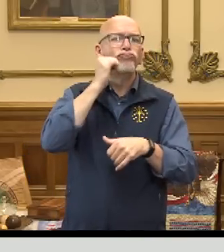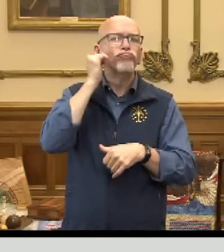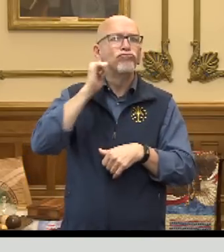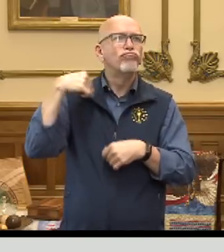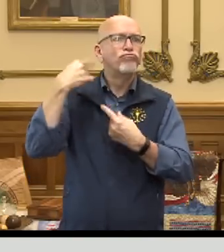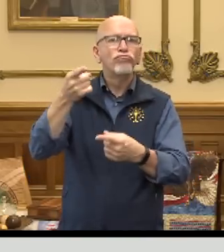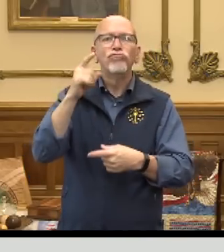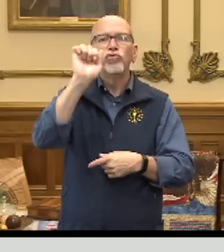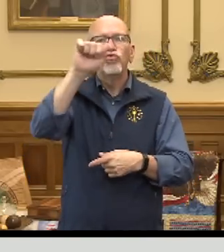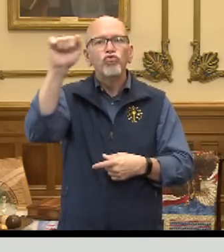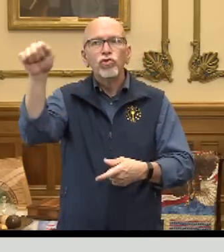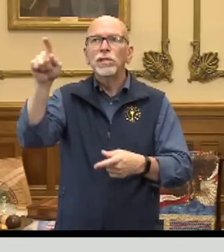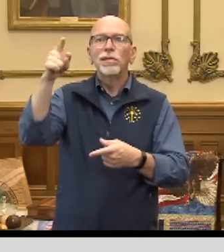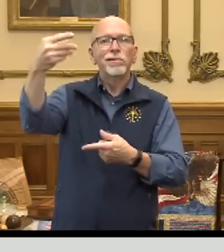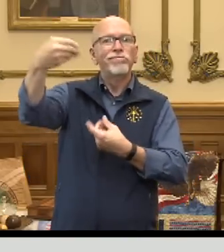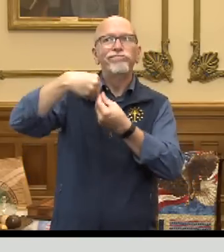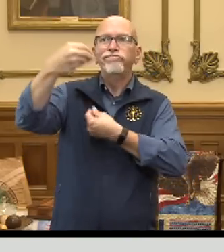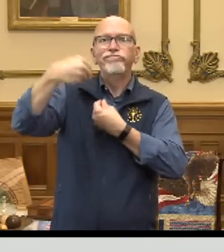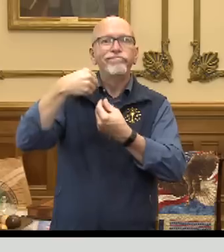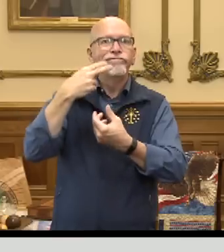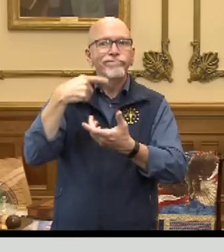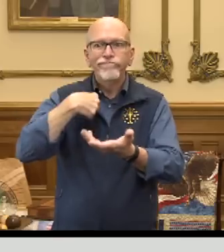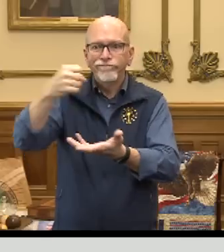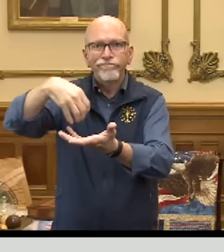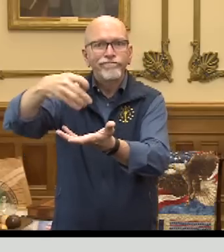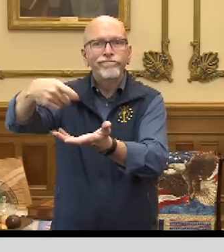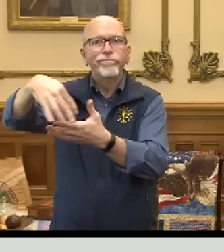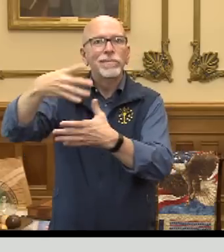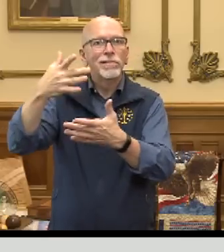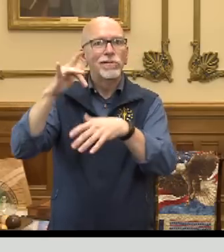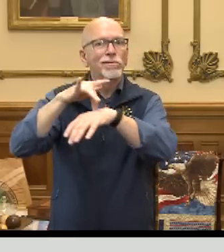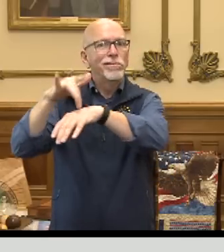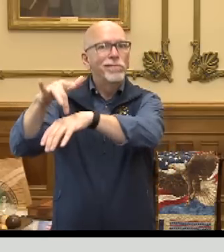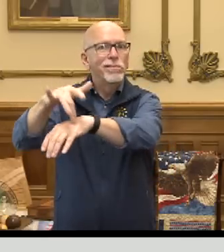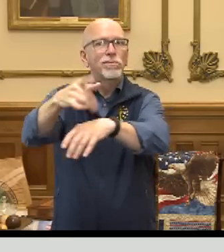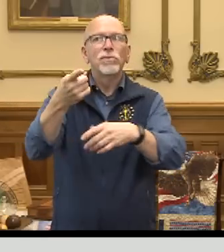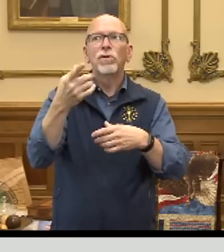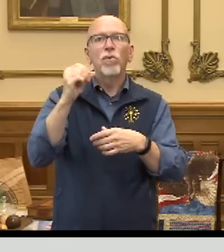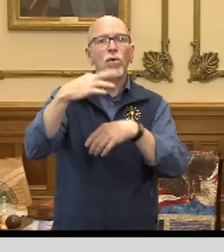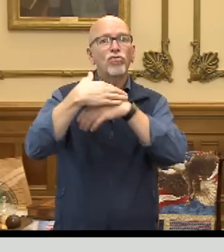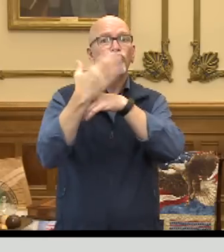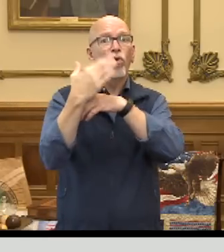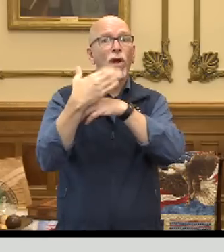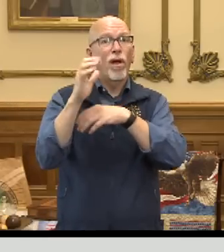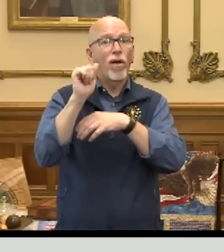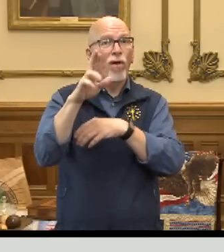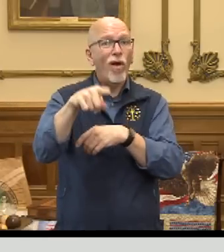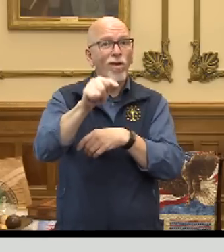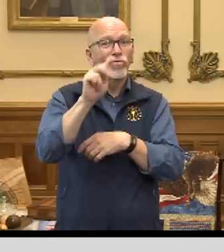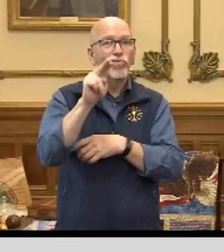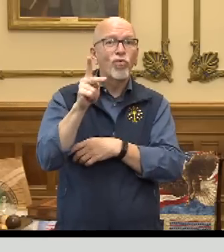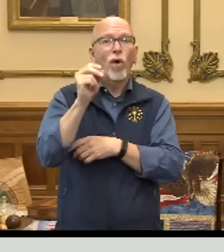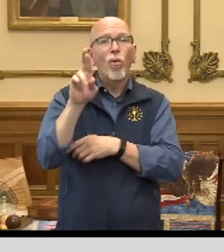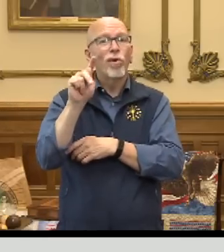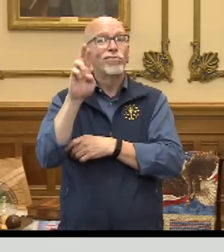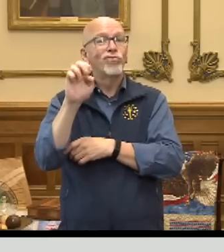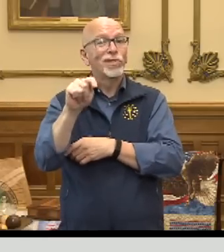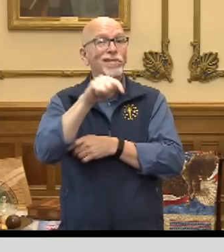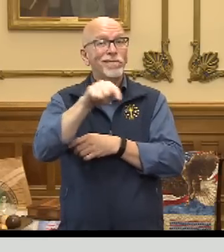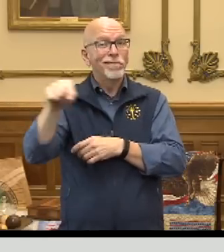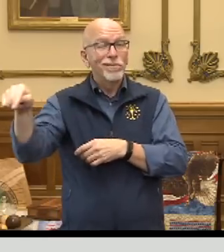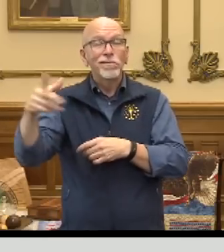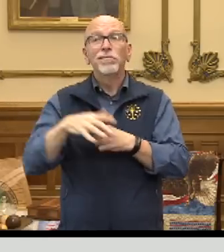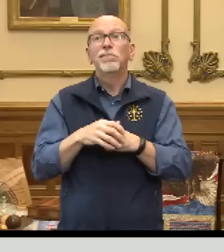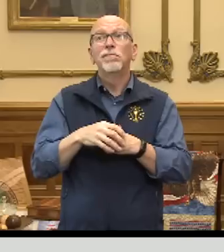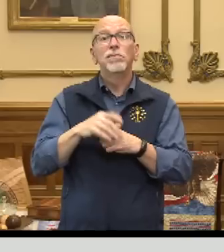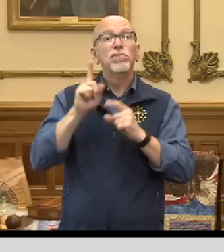where treats are handed to children going door to door, having trunk or treat where treats are handed from trunks of cars lined up in parking lots,